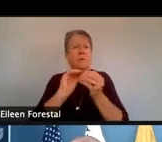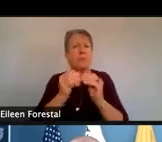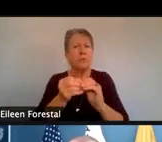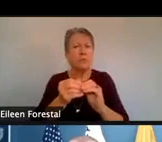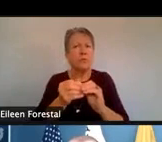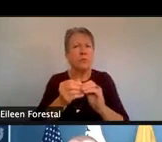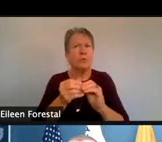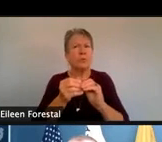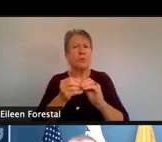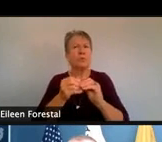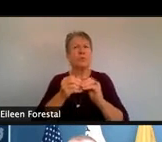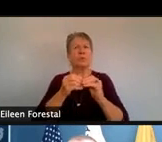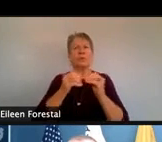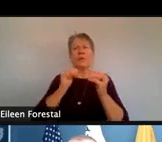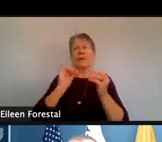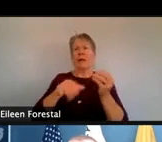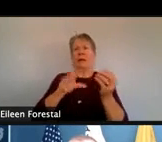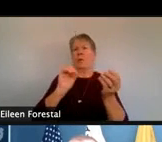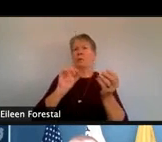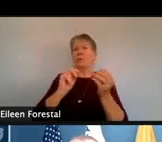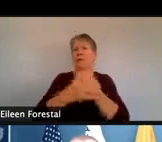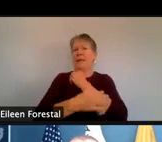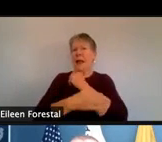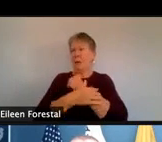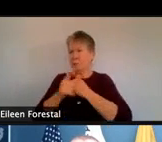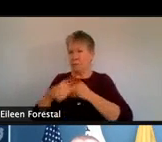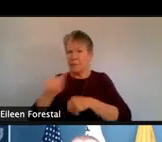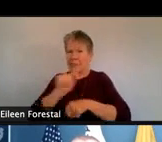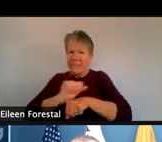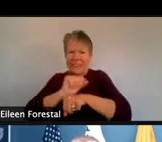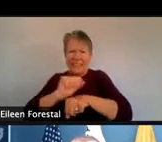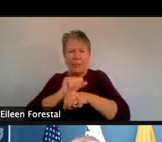playbook, different community, obviously, different